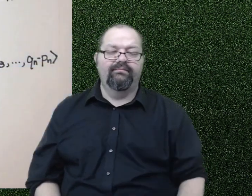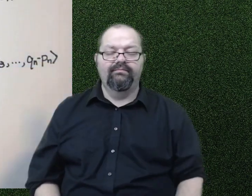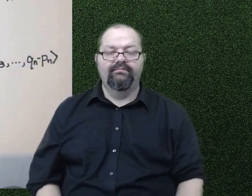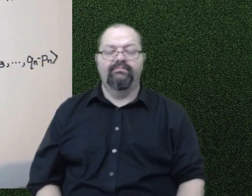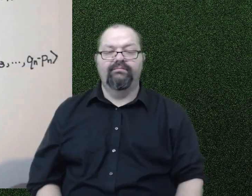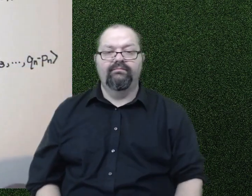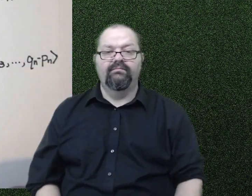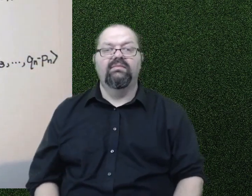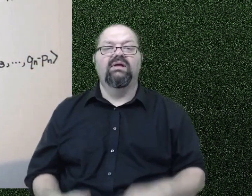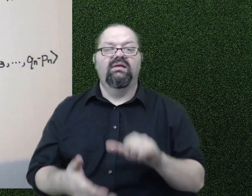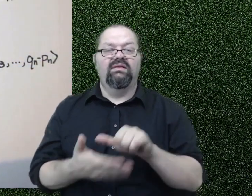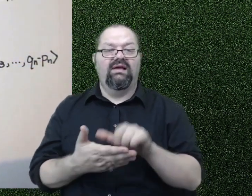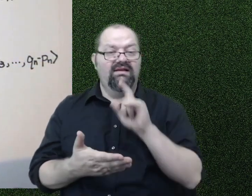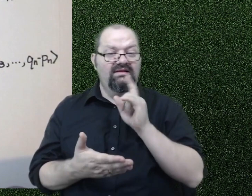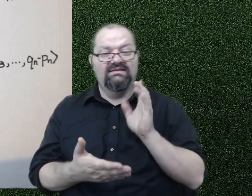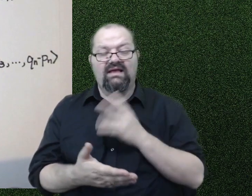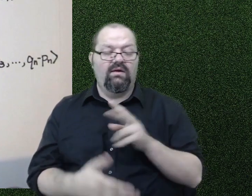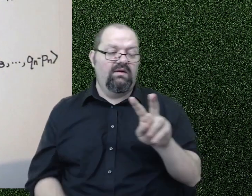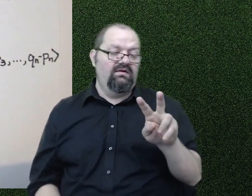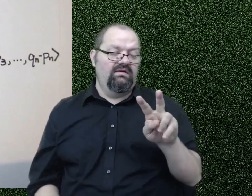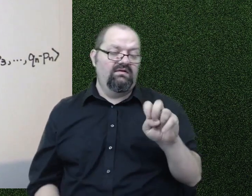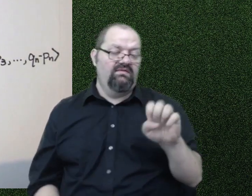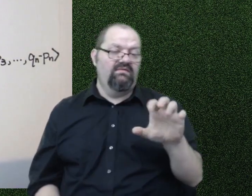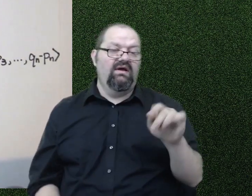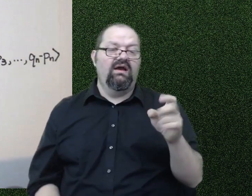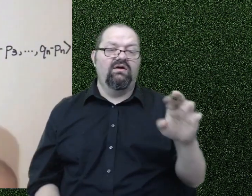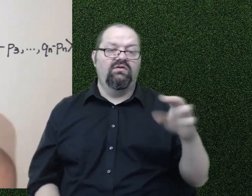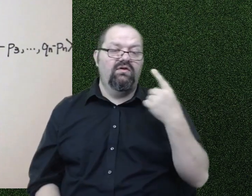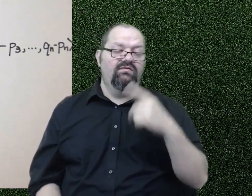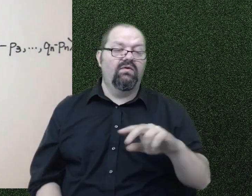And that's the vector PQ in n-dimensional space.